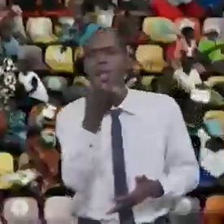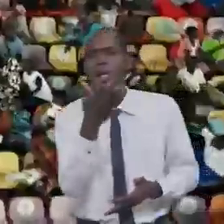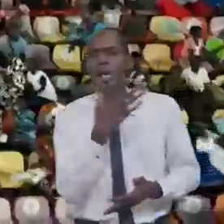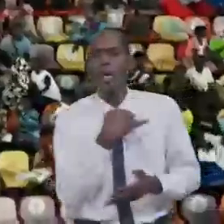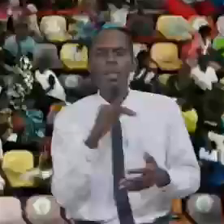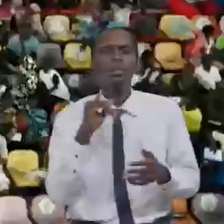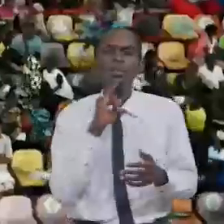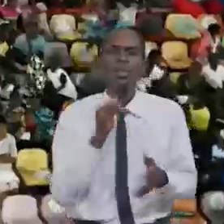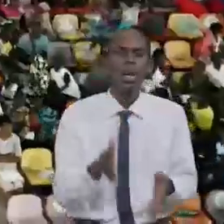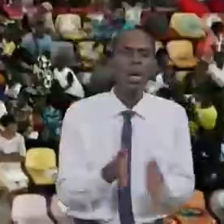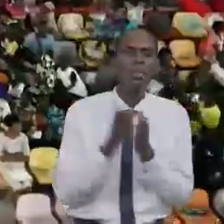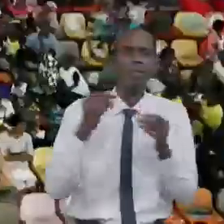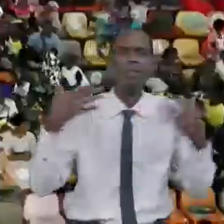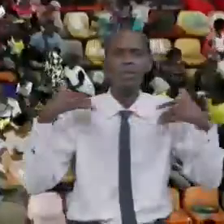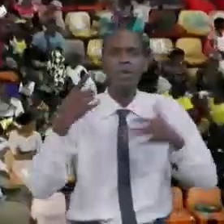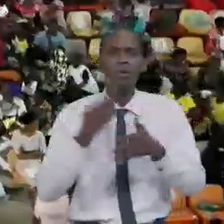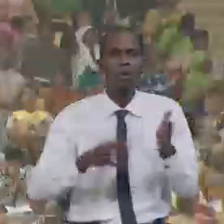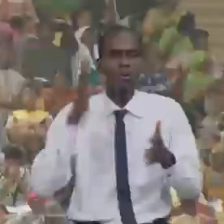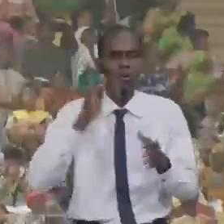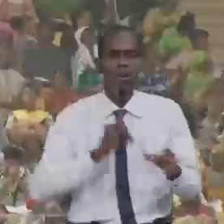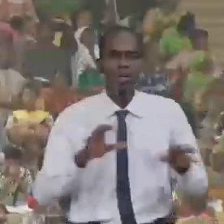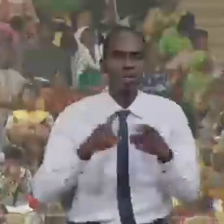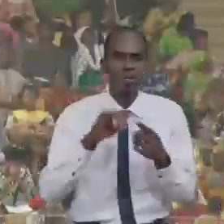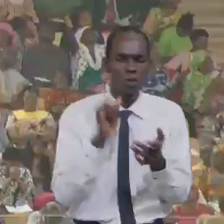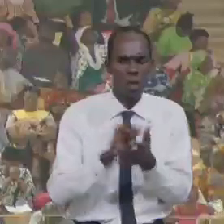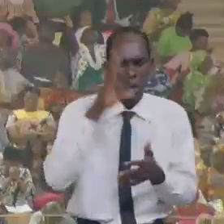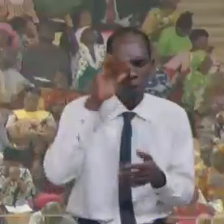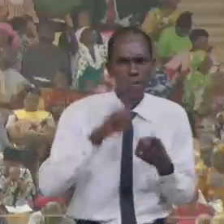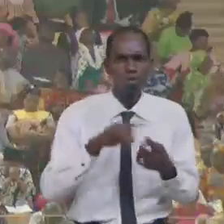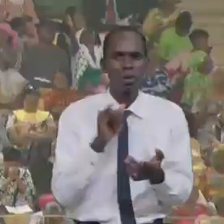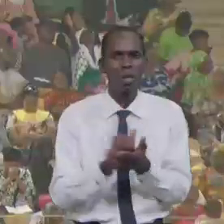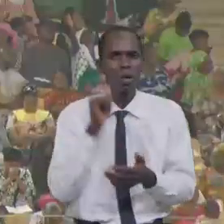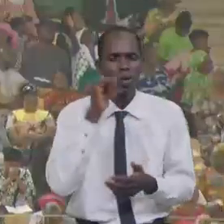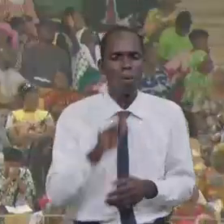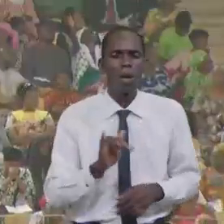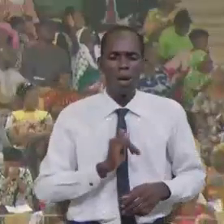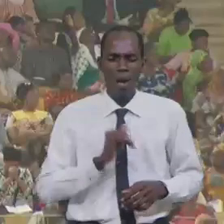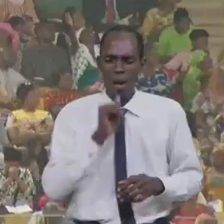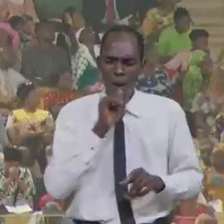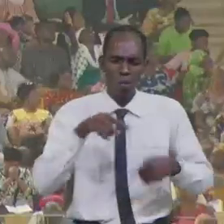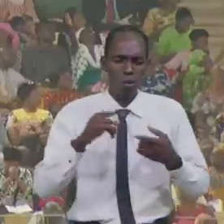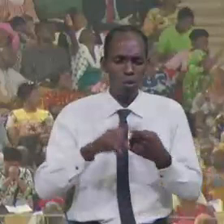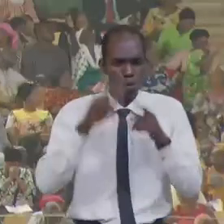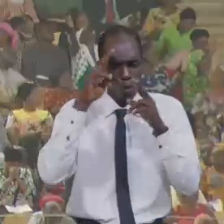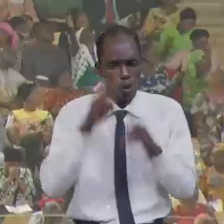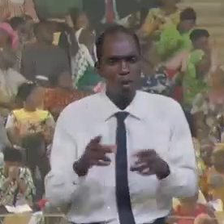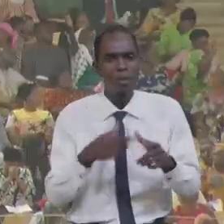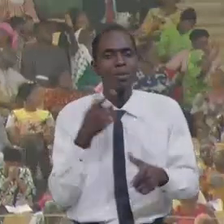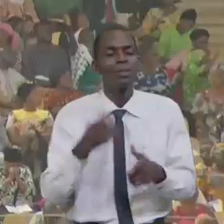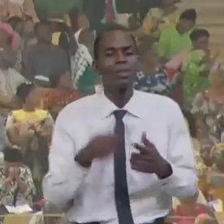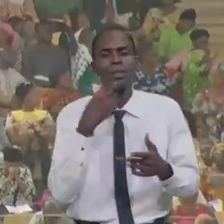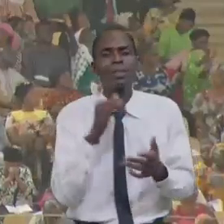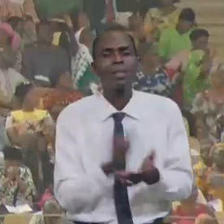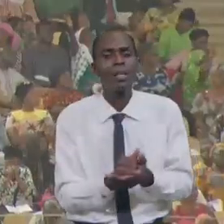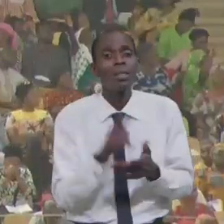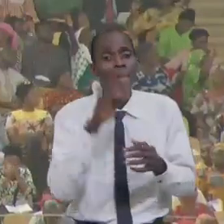the angels, what should I do to that man, to that woman I am going to honor? And then they said, the man you